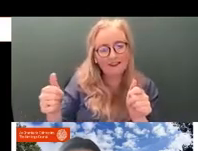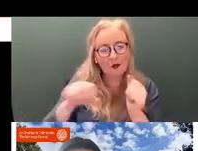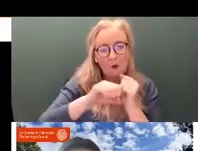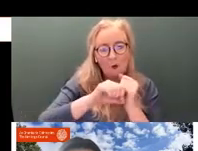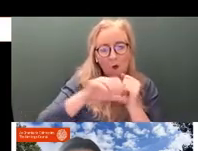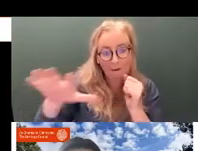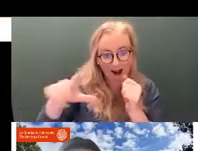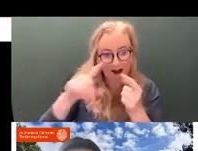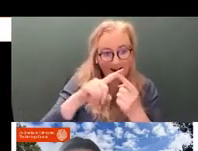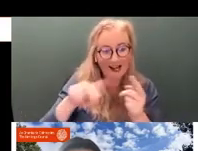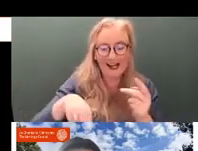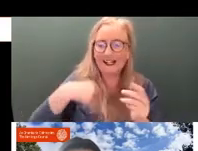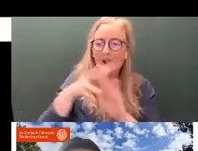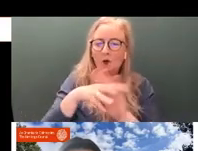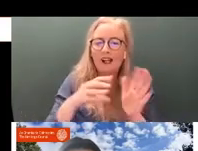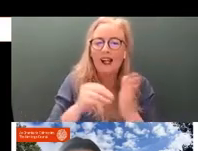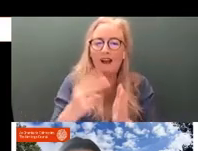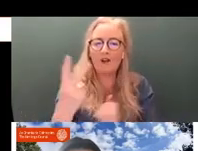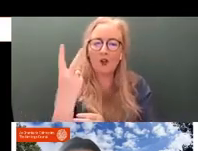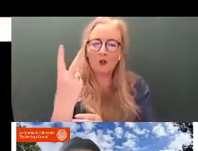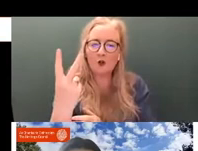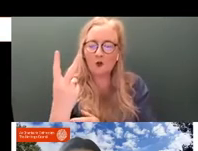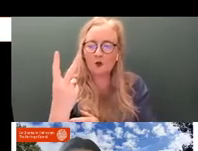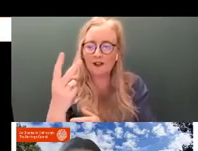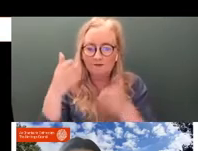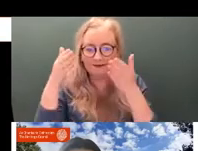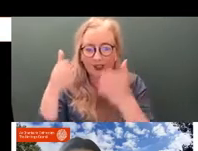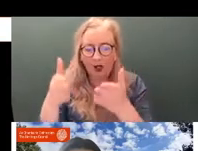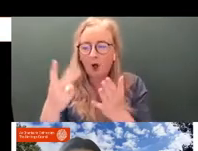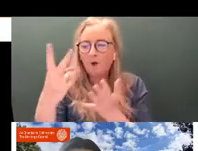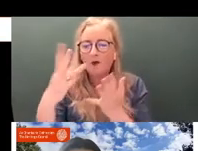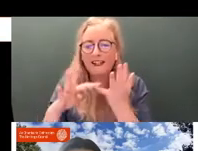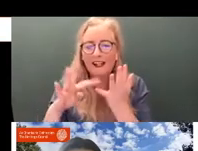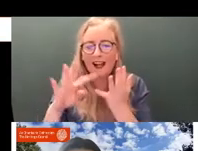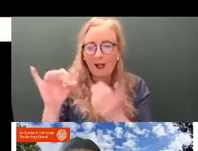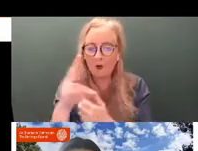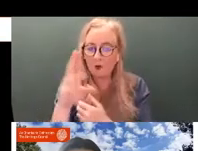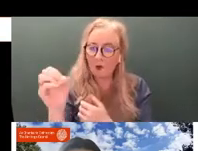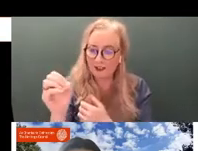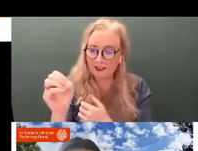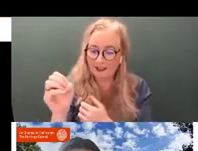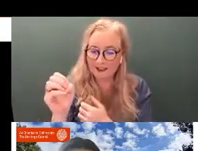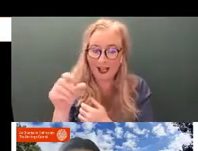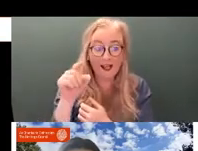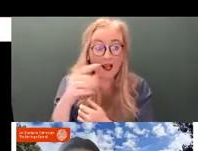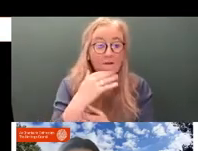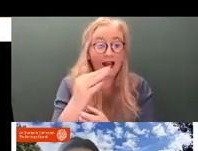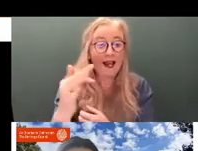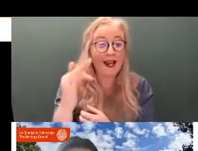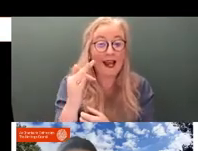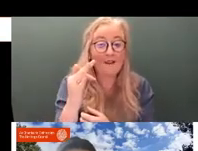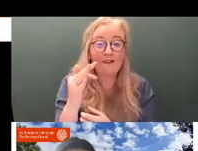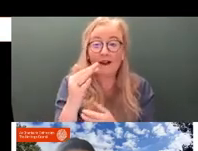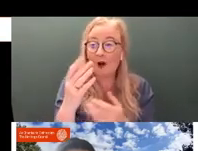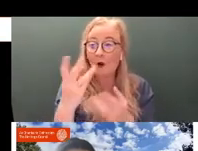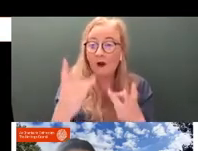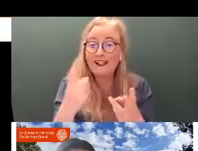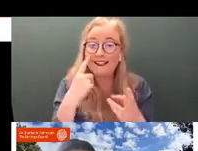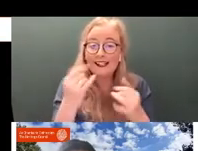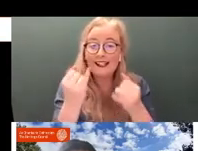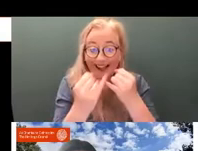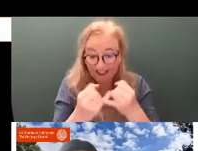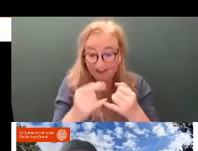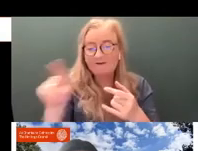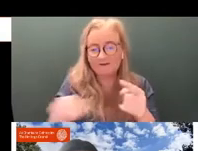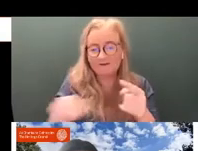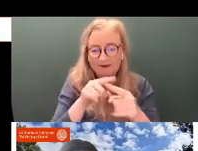And next week we have two on the 22nd or the 29th of June. And if you haven't seen details of those there, they're on the Heritage